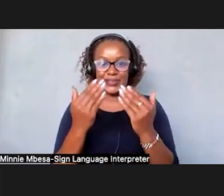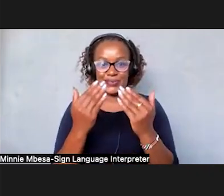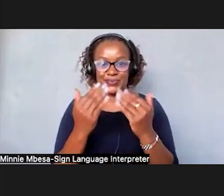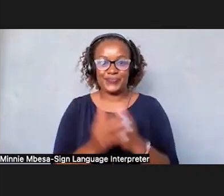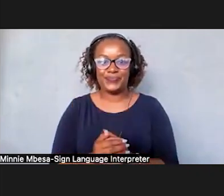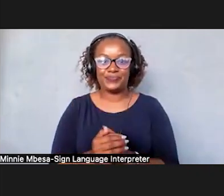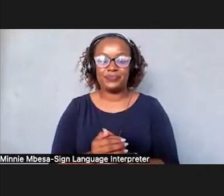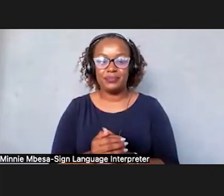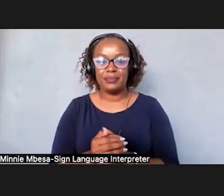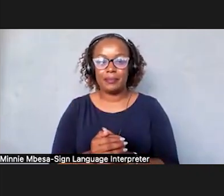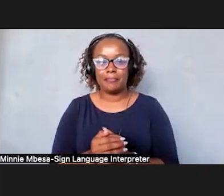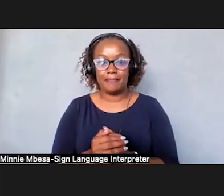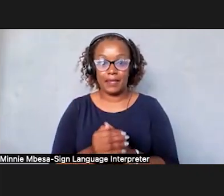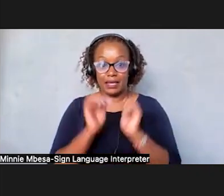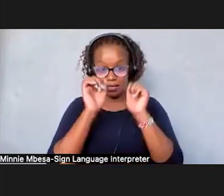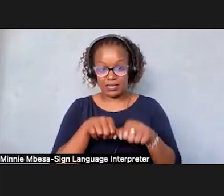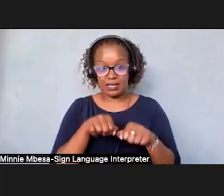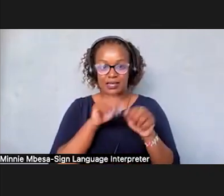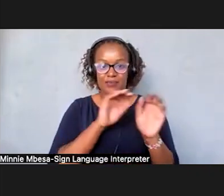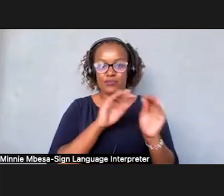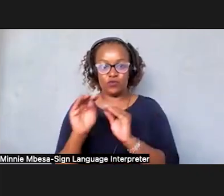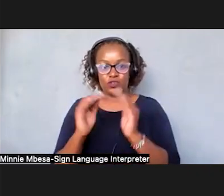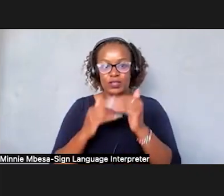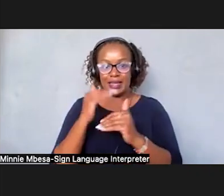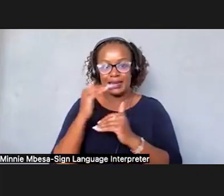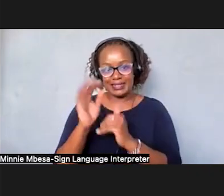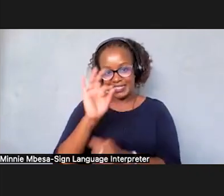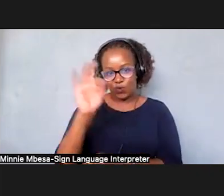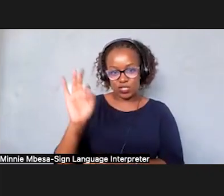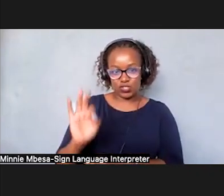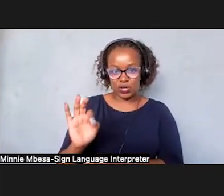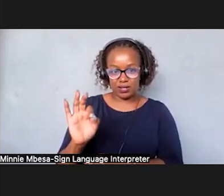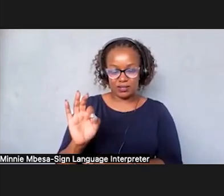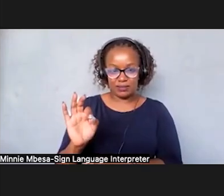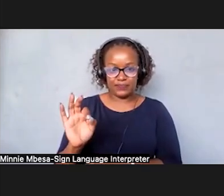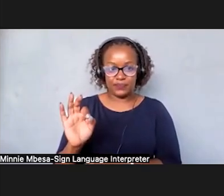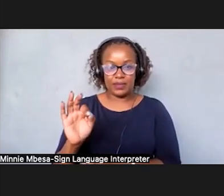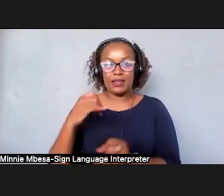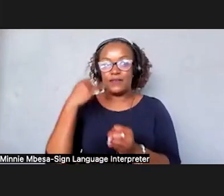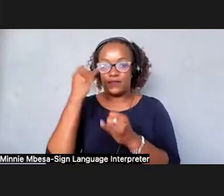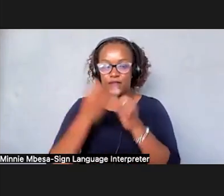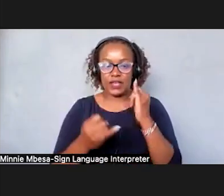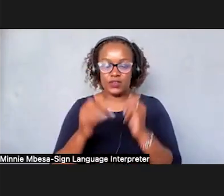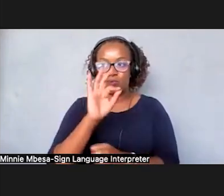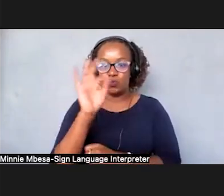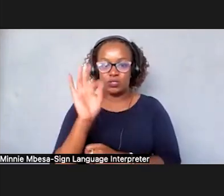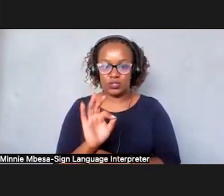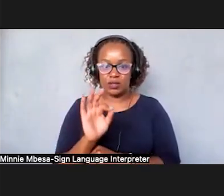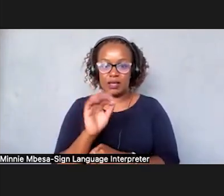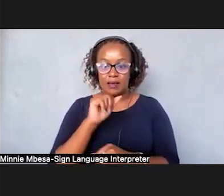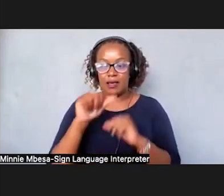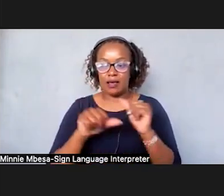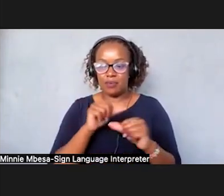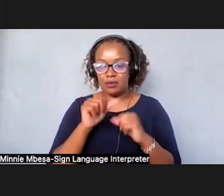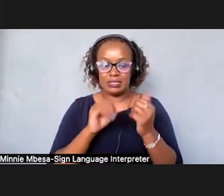much. Can I go to the next question? Yes. Okay, on to the final question, which is on the